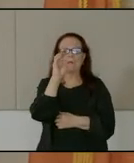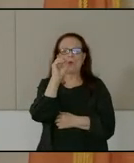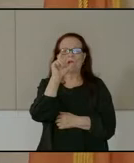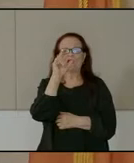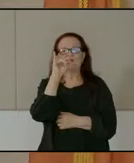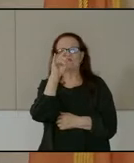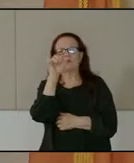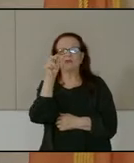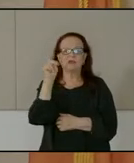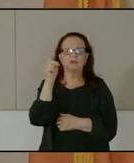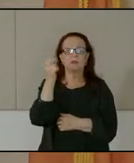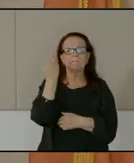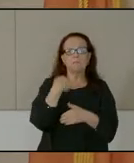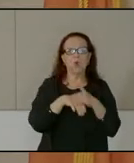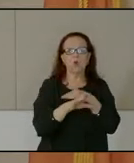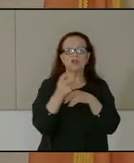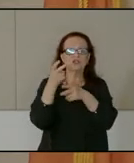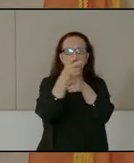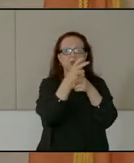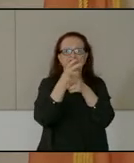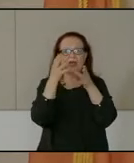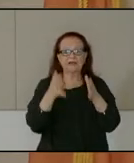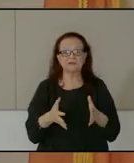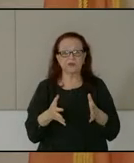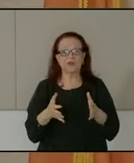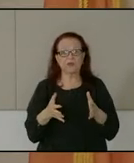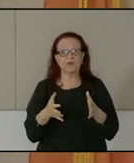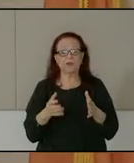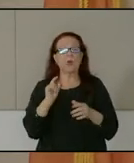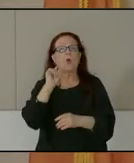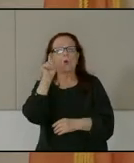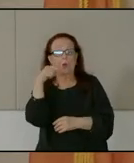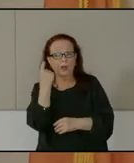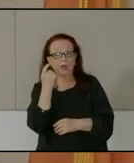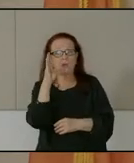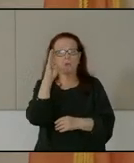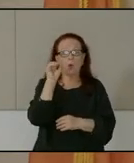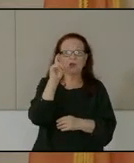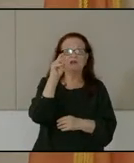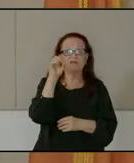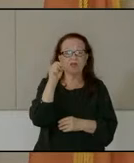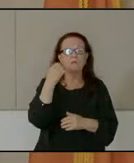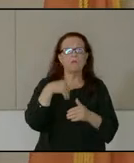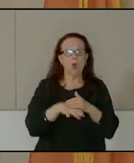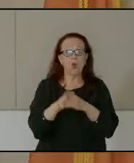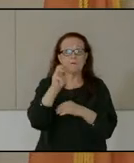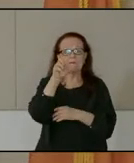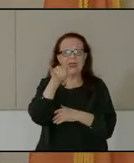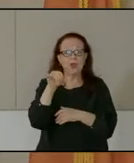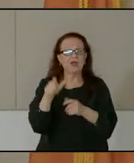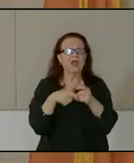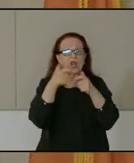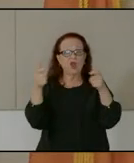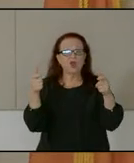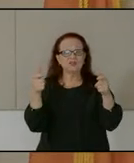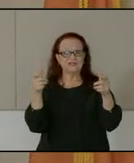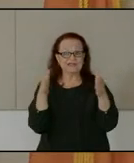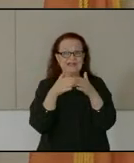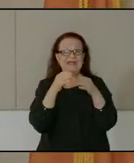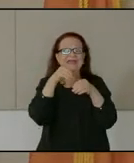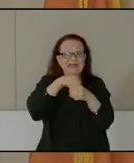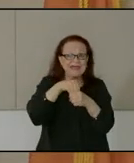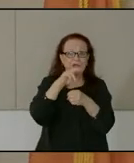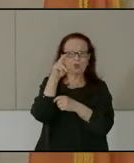Bolivian-born supervisor, and I was the only Bolivian-born mayor of a large city in the U.S.